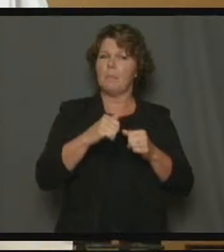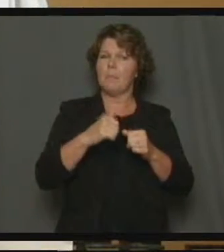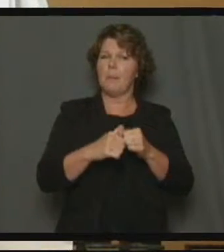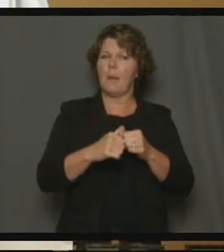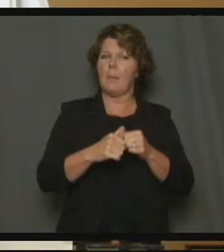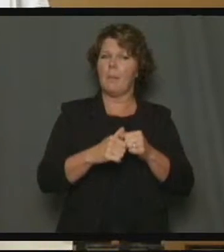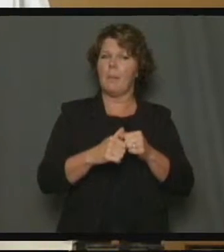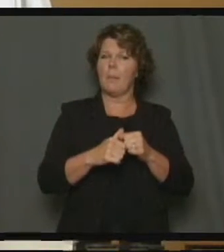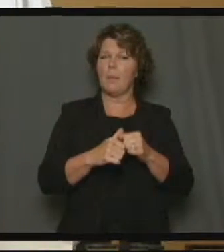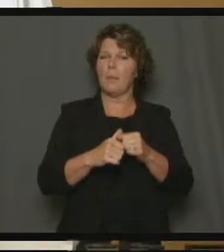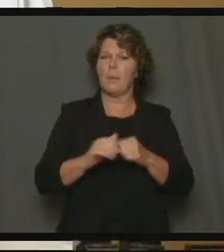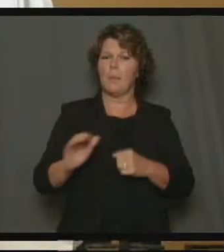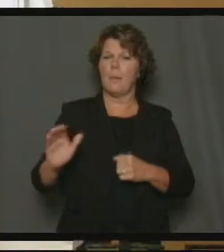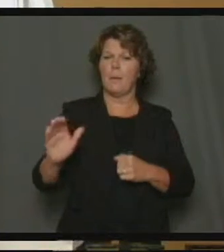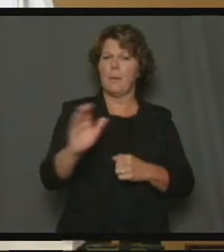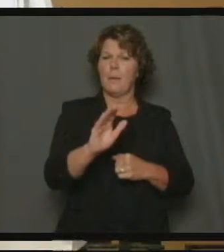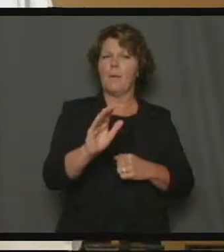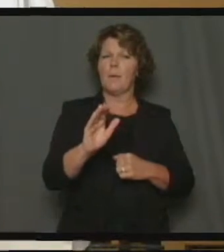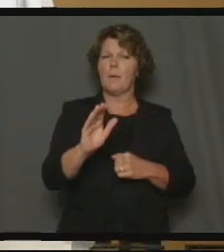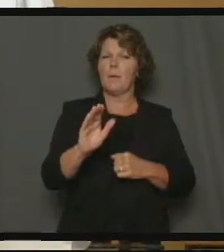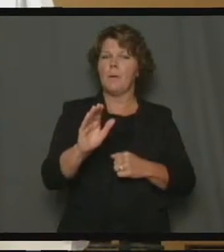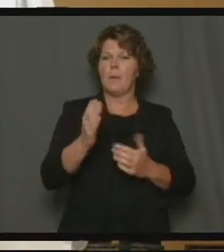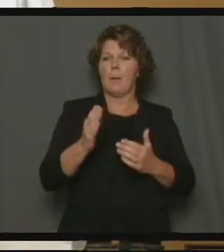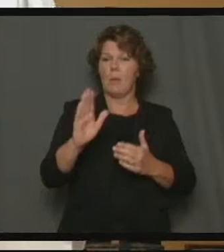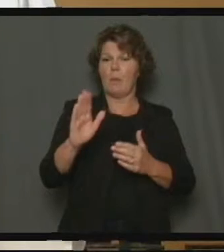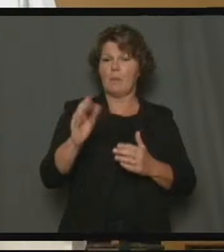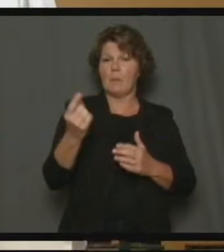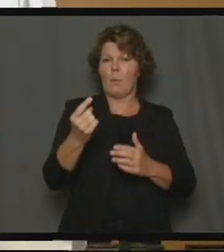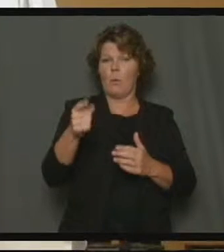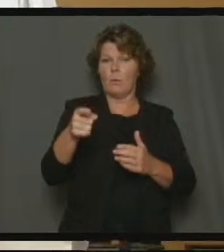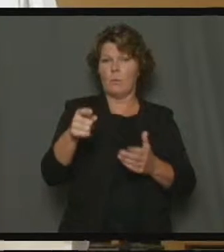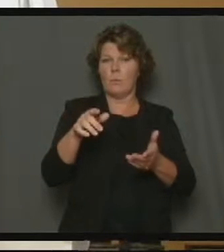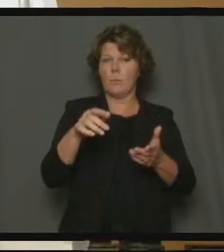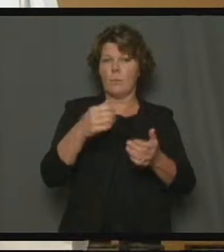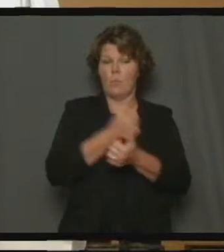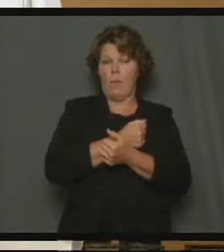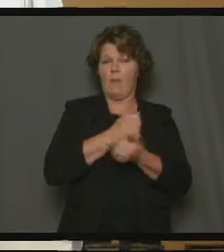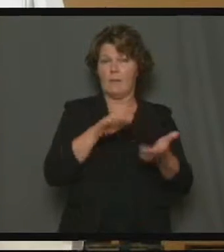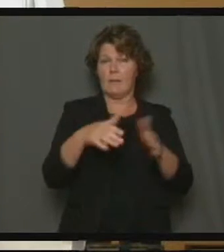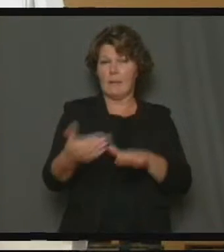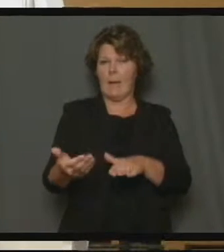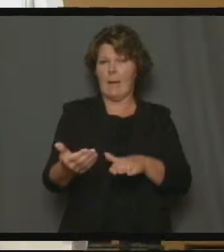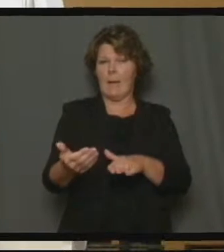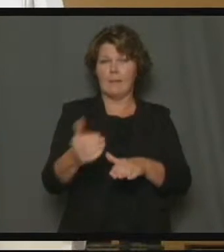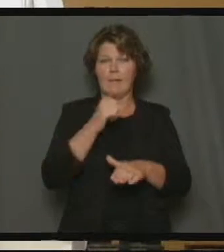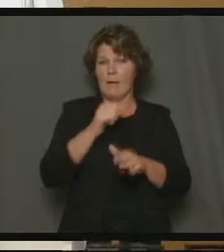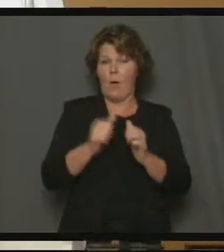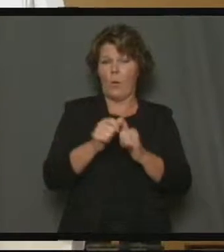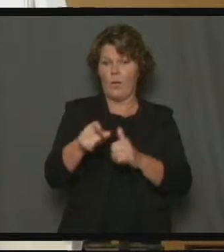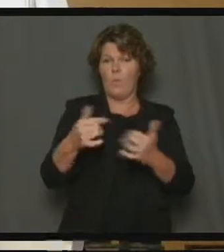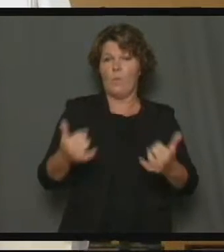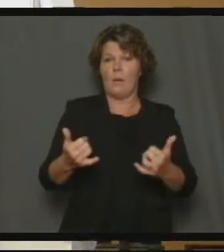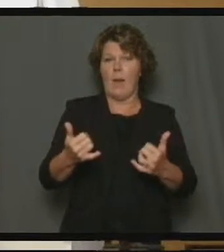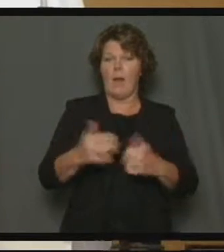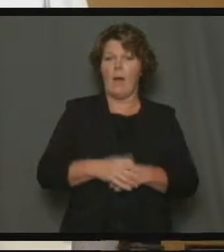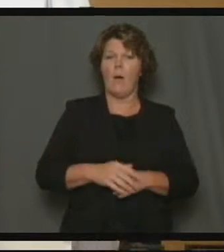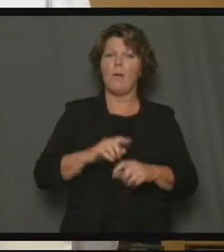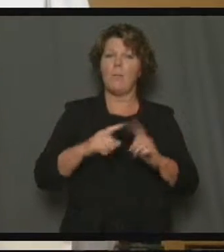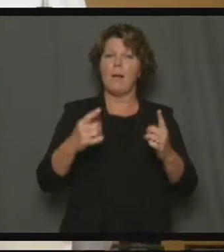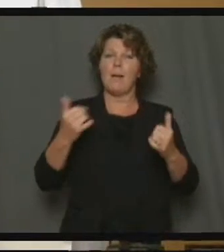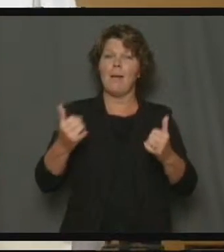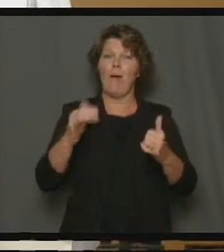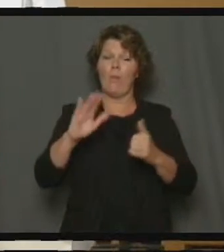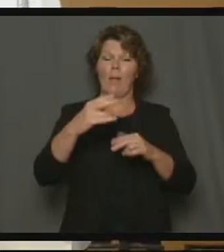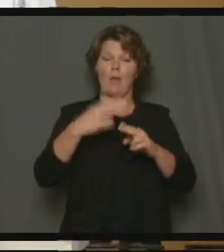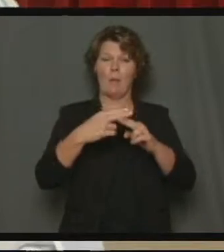who do not have your loved one sitting next to you right now, but today must endure hearing their name